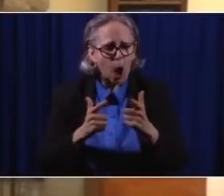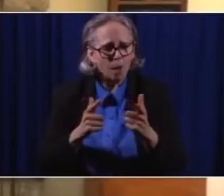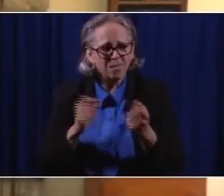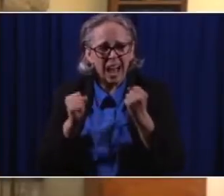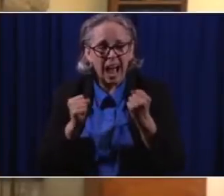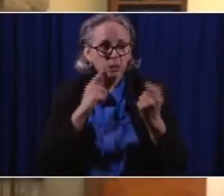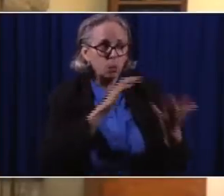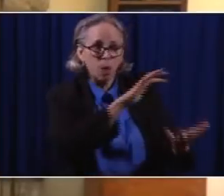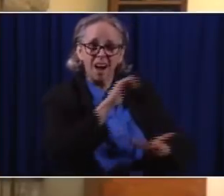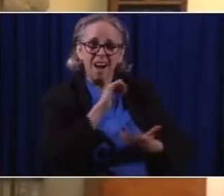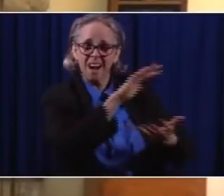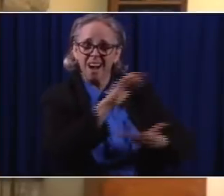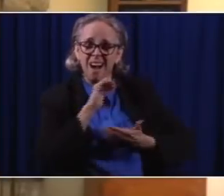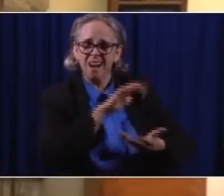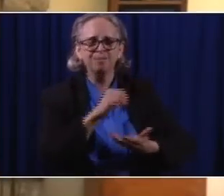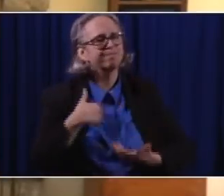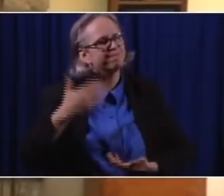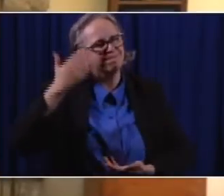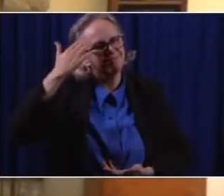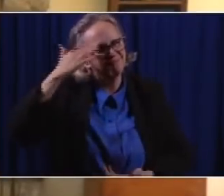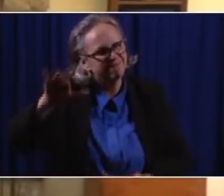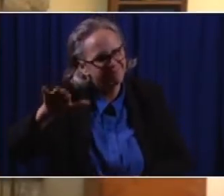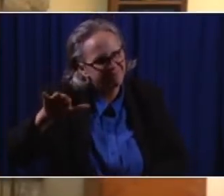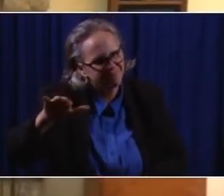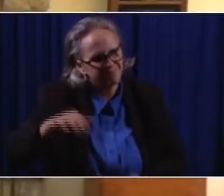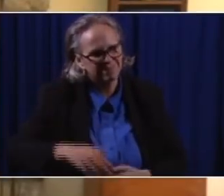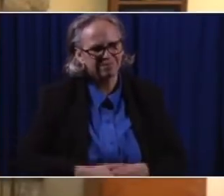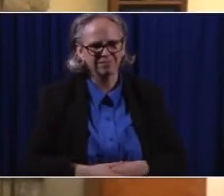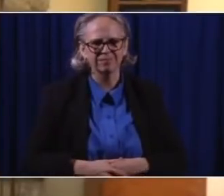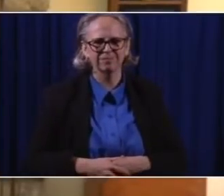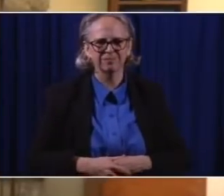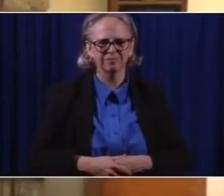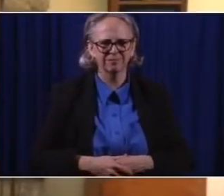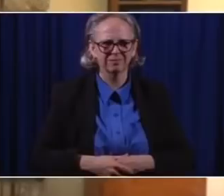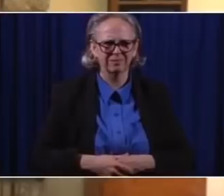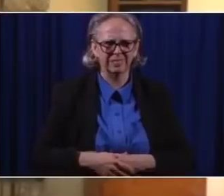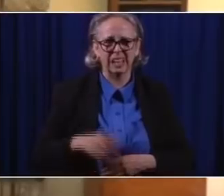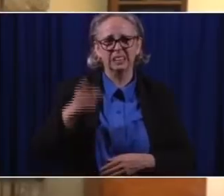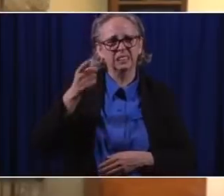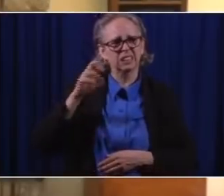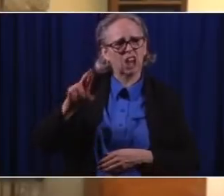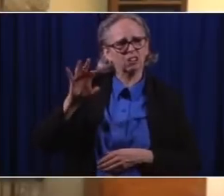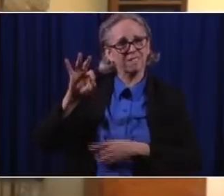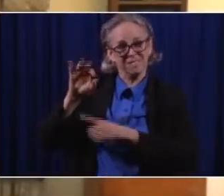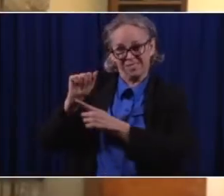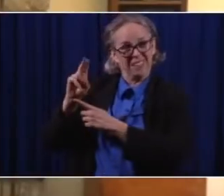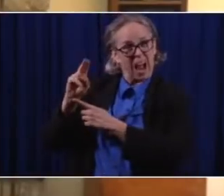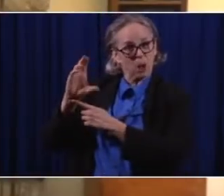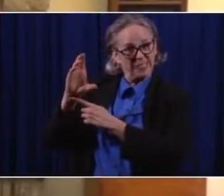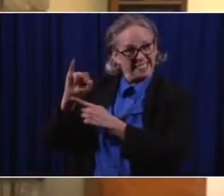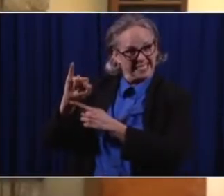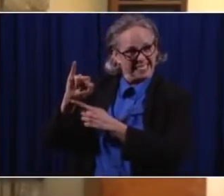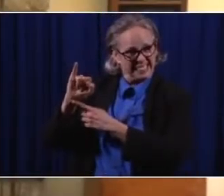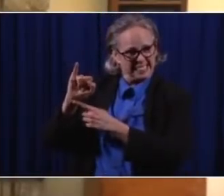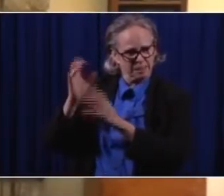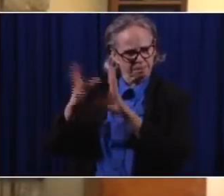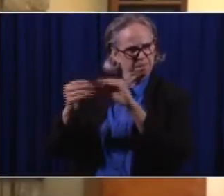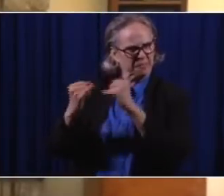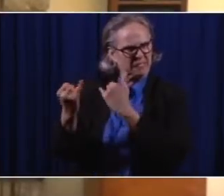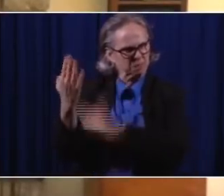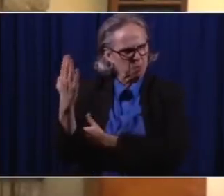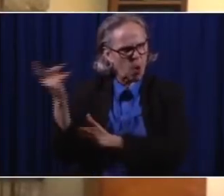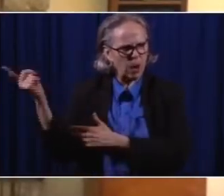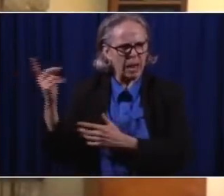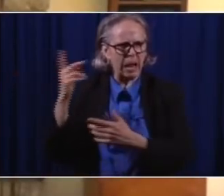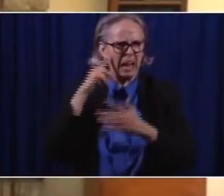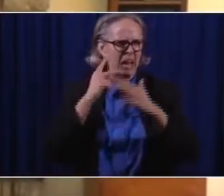I'm hearing the same things that you're hearing. Dr. Fauci was on this morning. He was talking about spring when, we